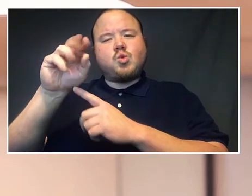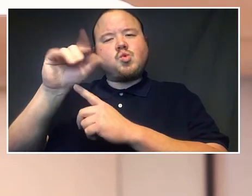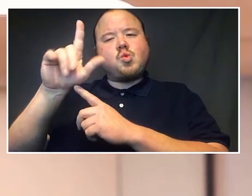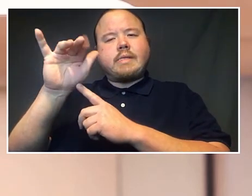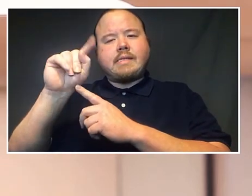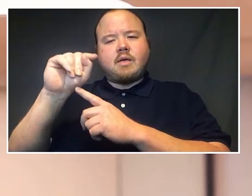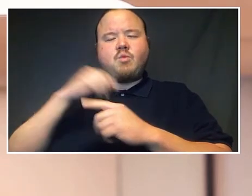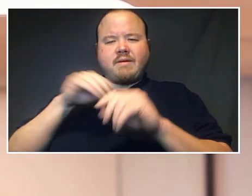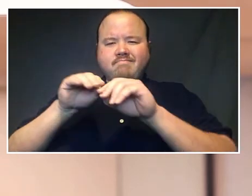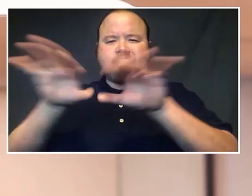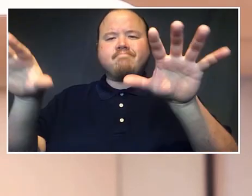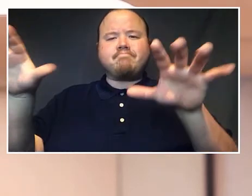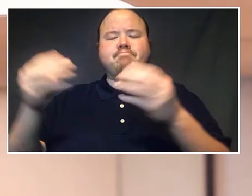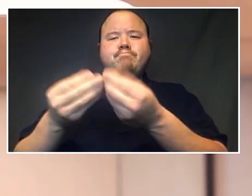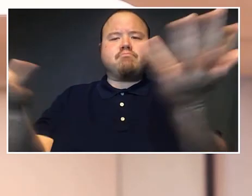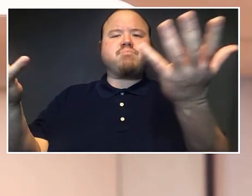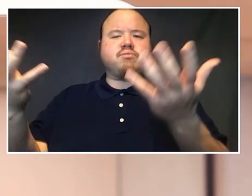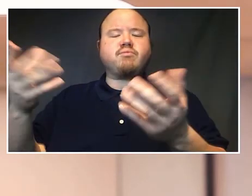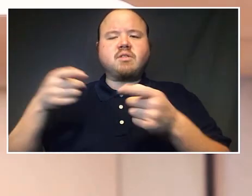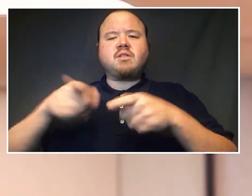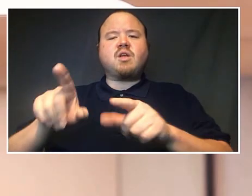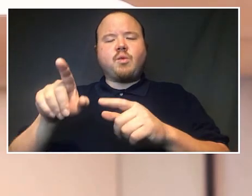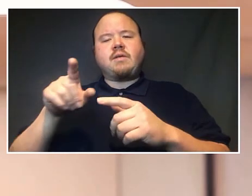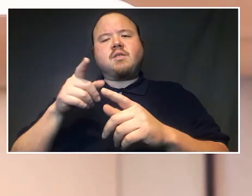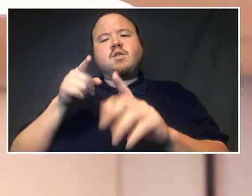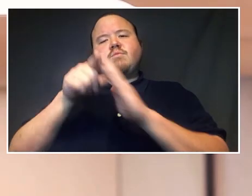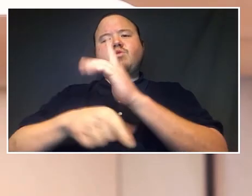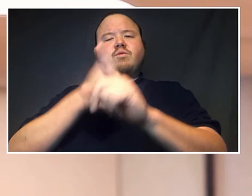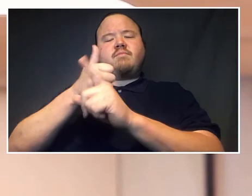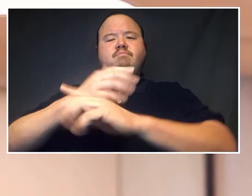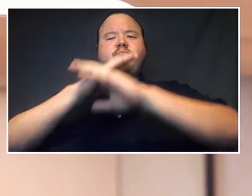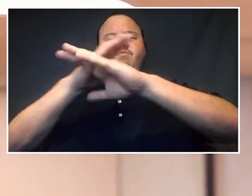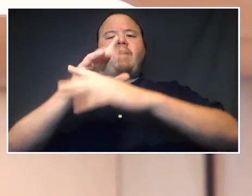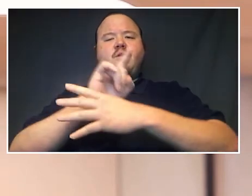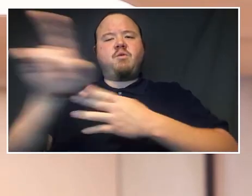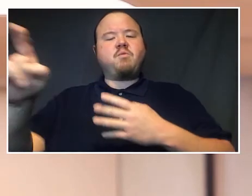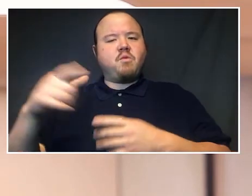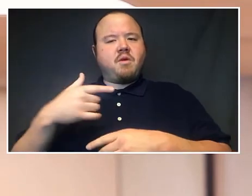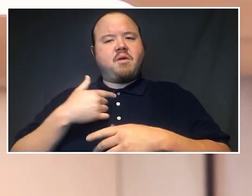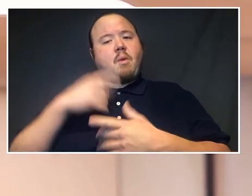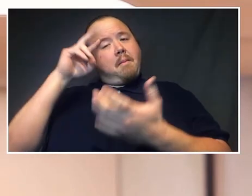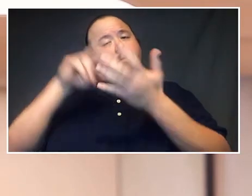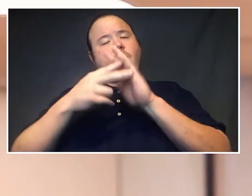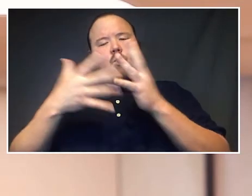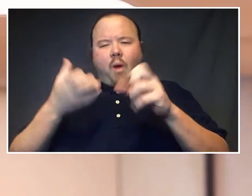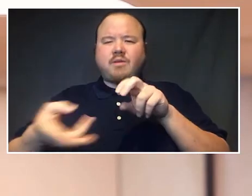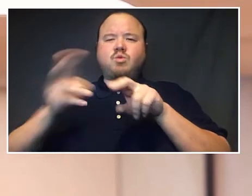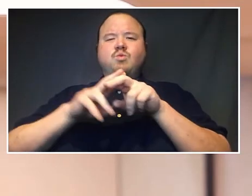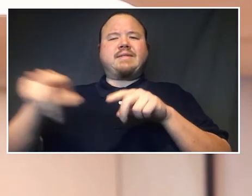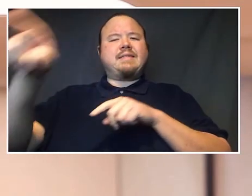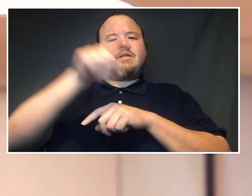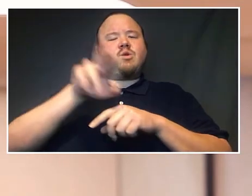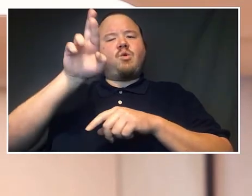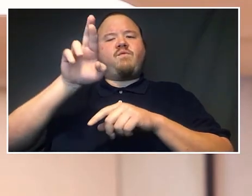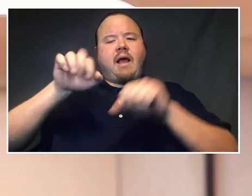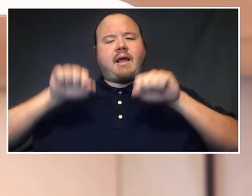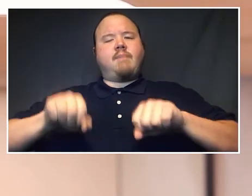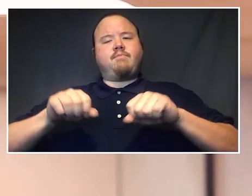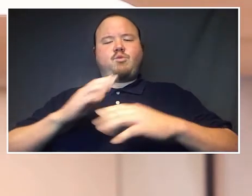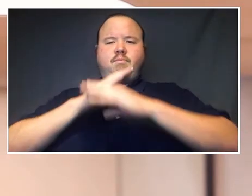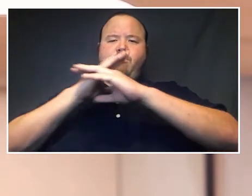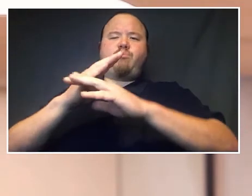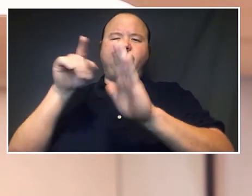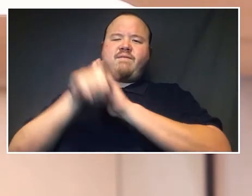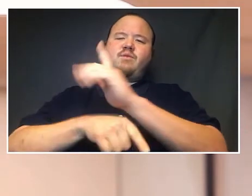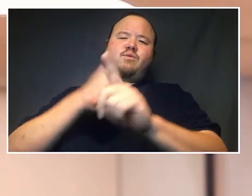Week. We awarded 15 organizations across the county with the purpose to increase Riverside County's capacity to prevent suicide